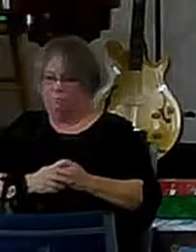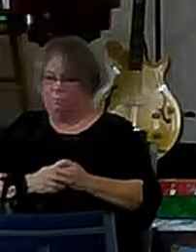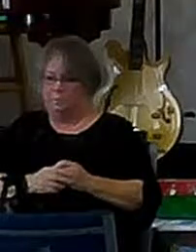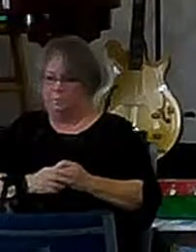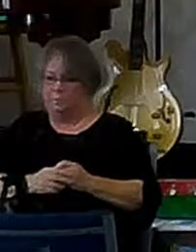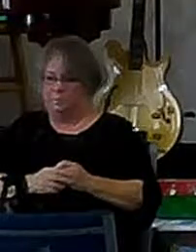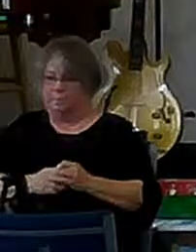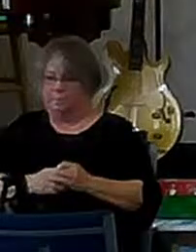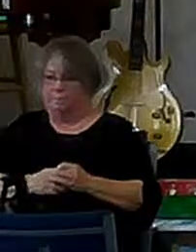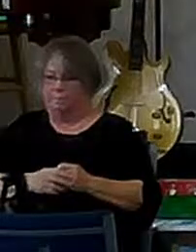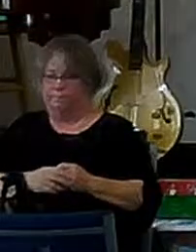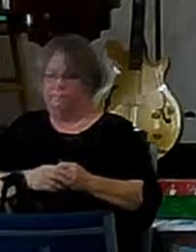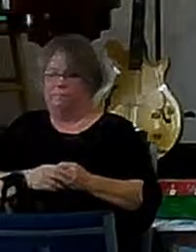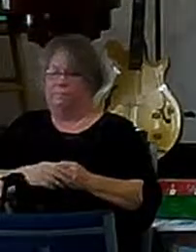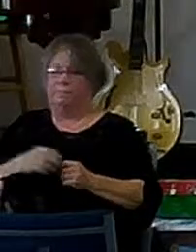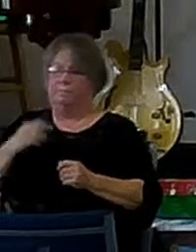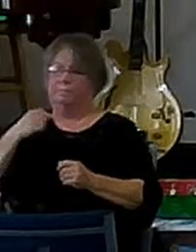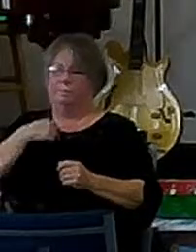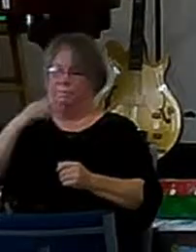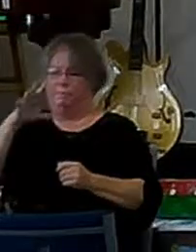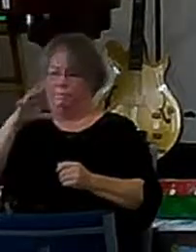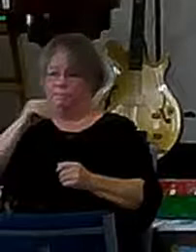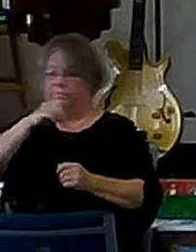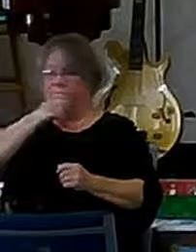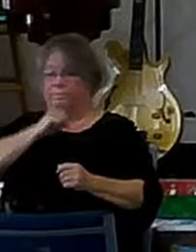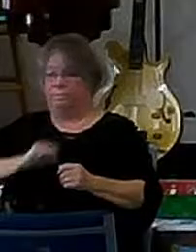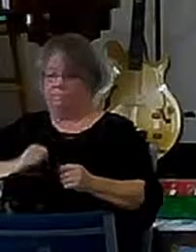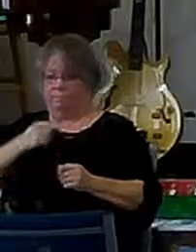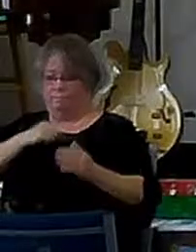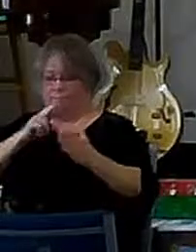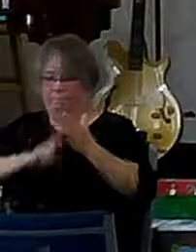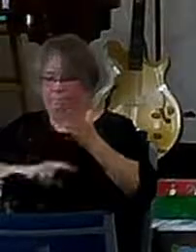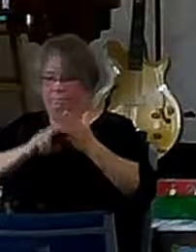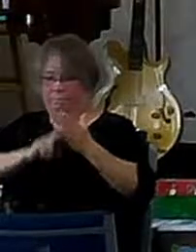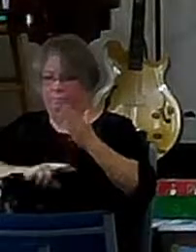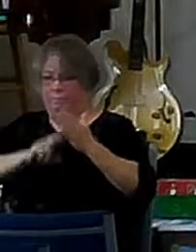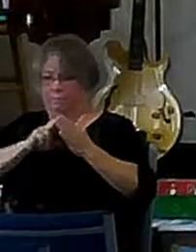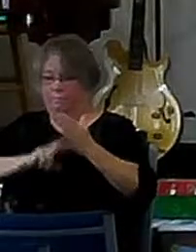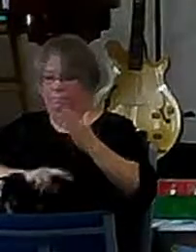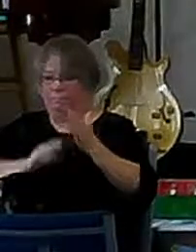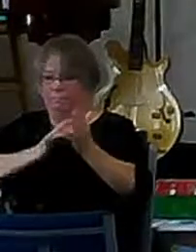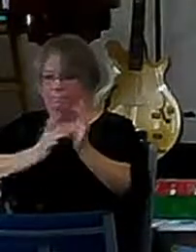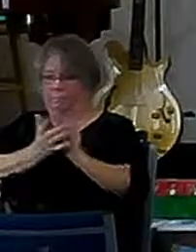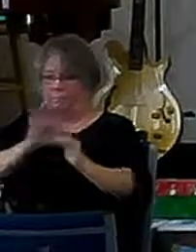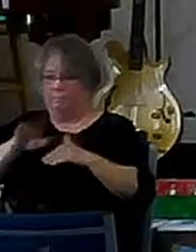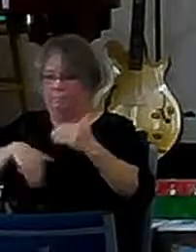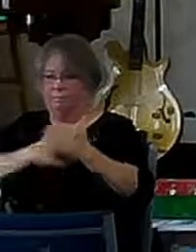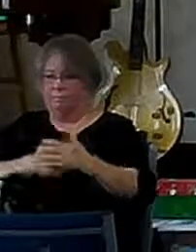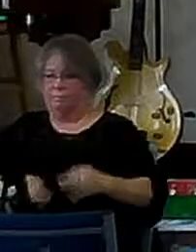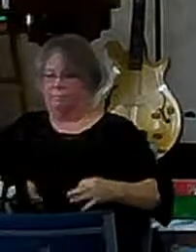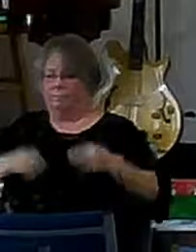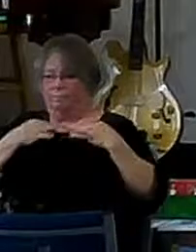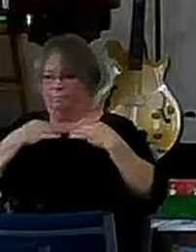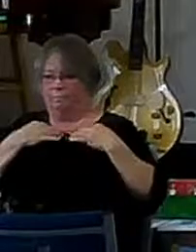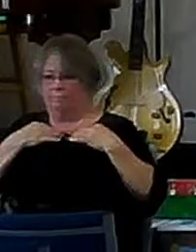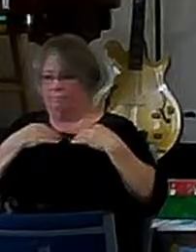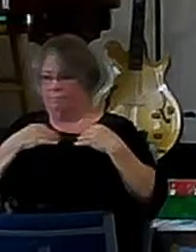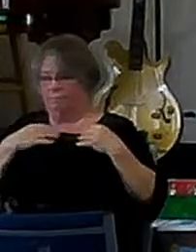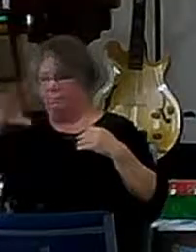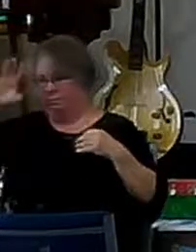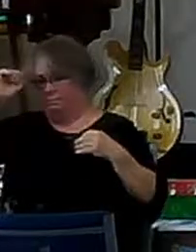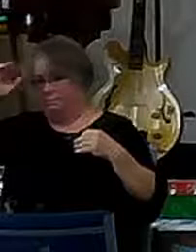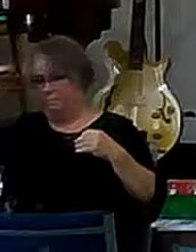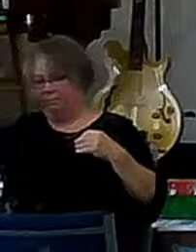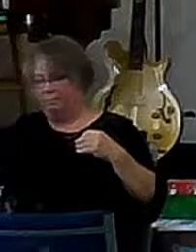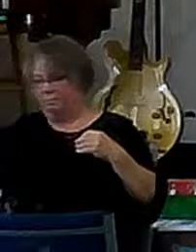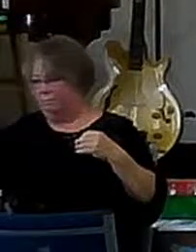I'm 50 years old, I've been reading the Bible my entire life. These were a bunch of 18-year-old boys on the way to